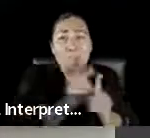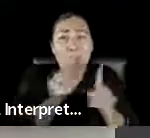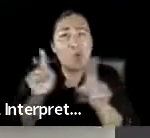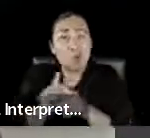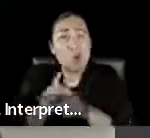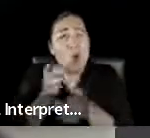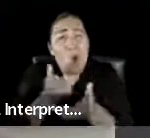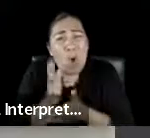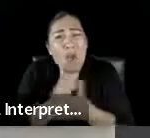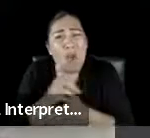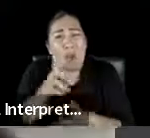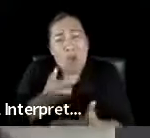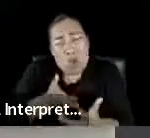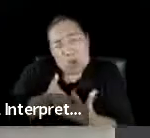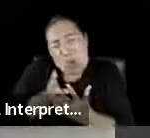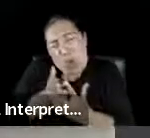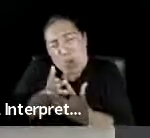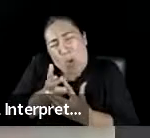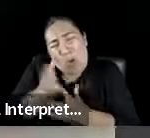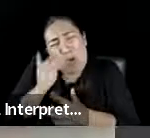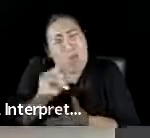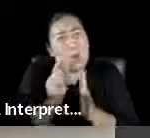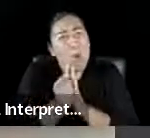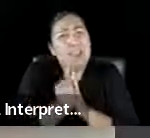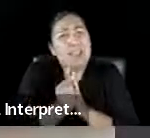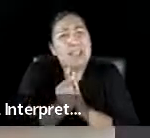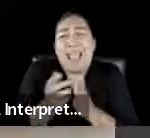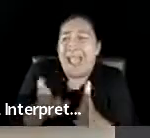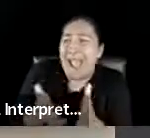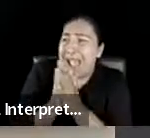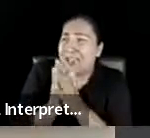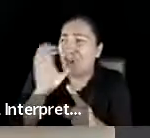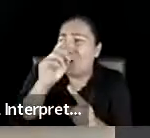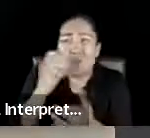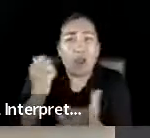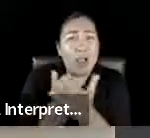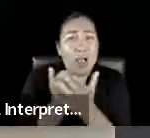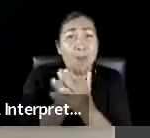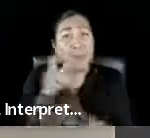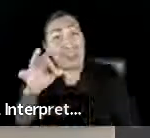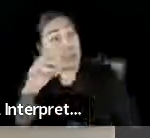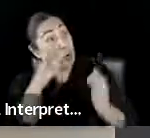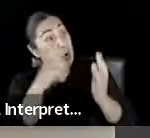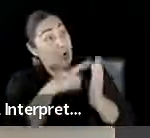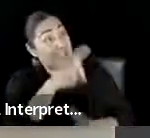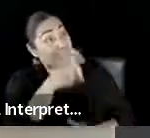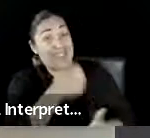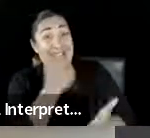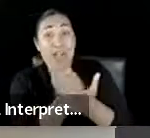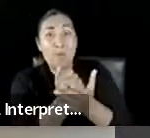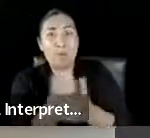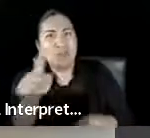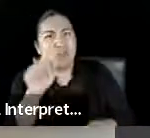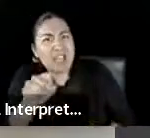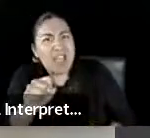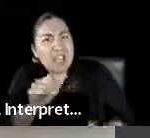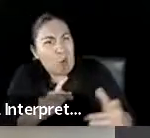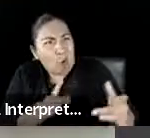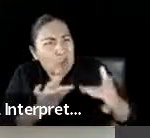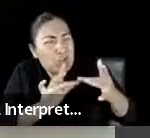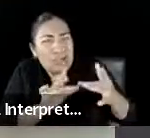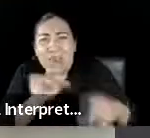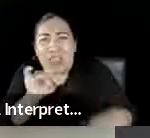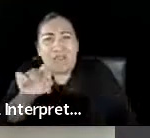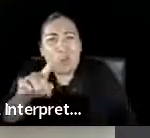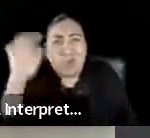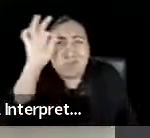also okay to ask for help. And it's also okay to see that somebody needs help and to reach out to them. And if you don't know how to support them,